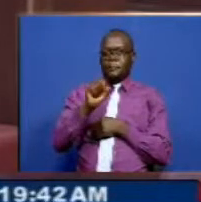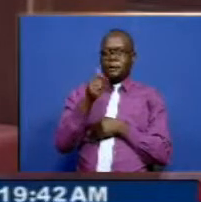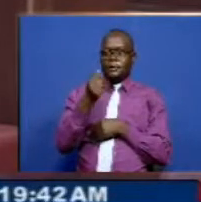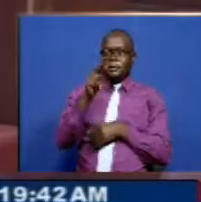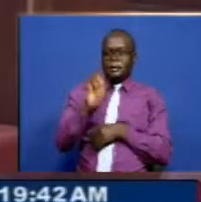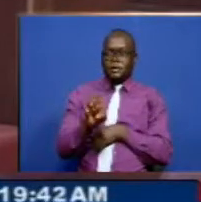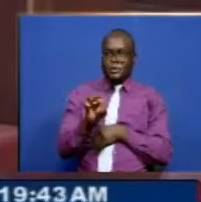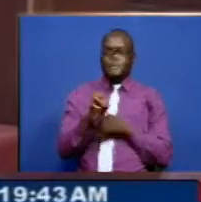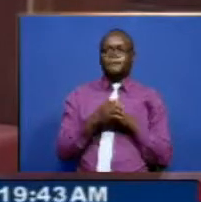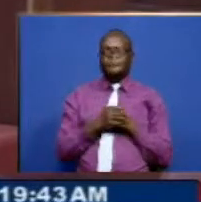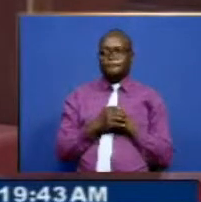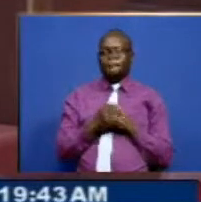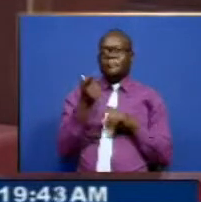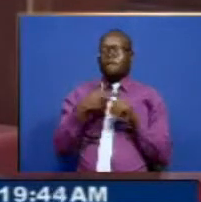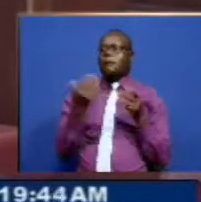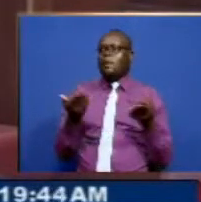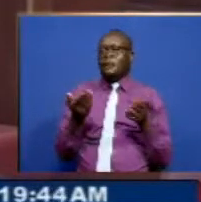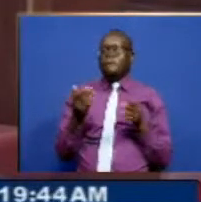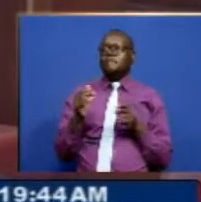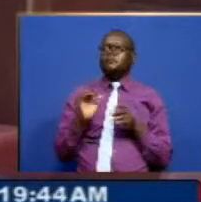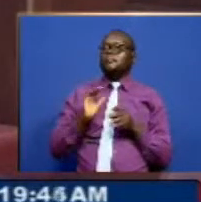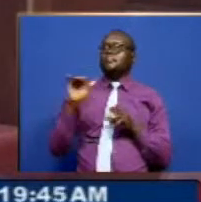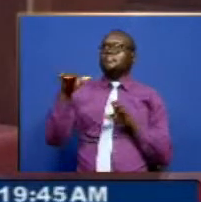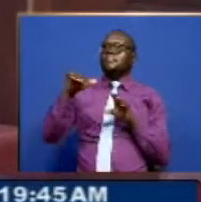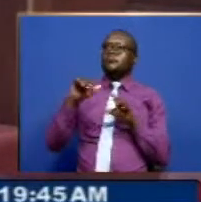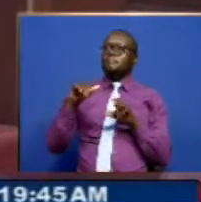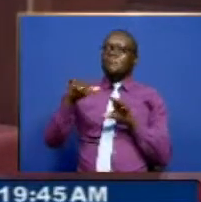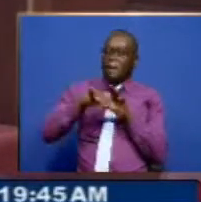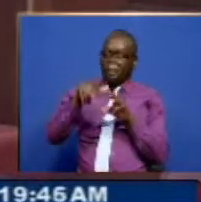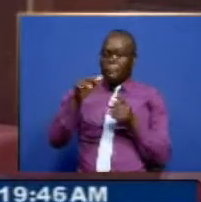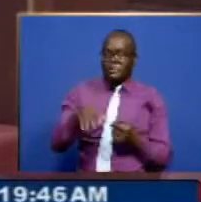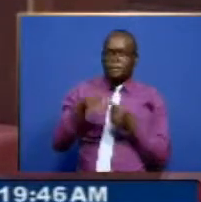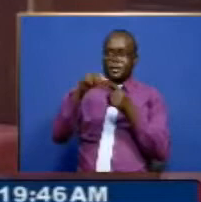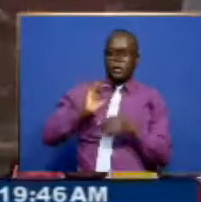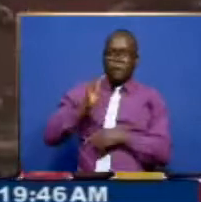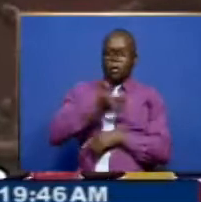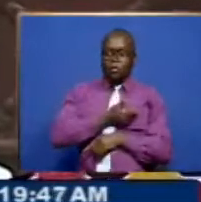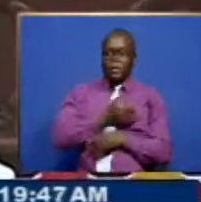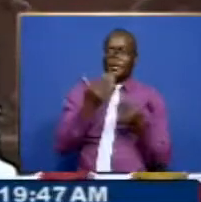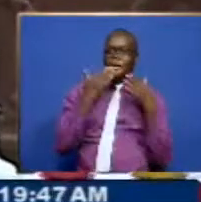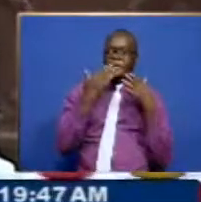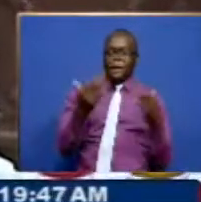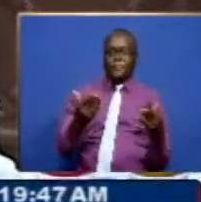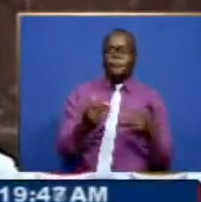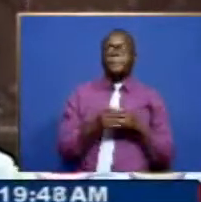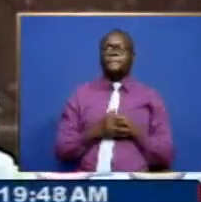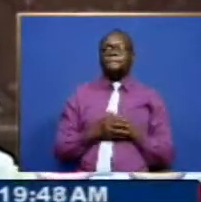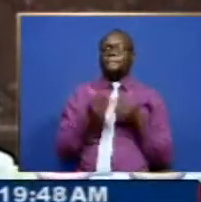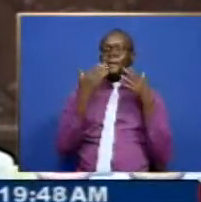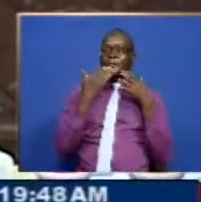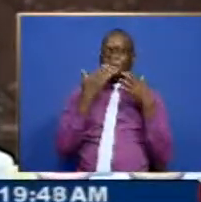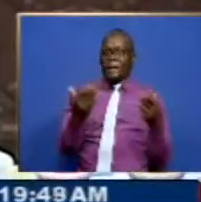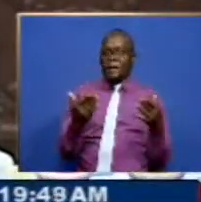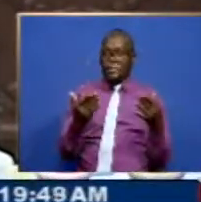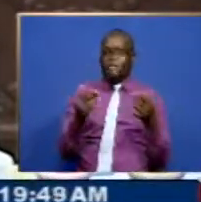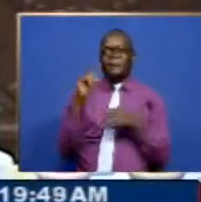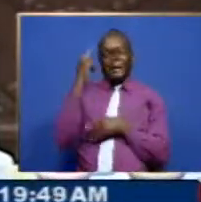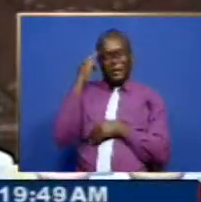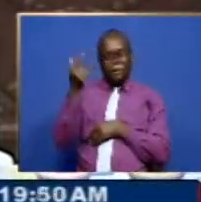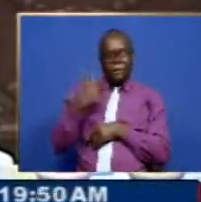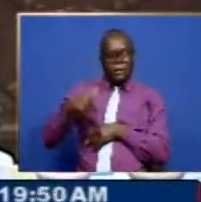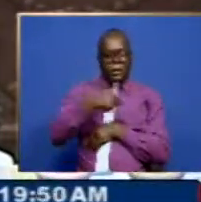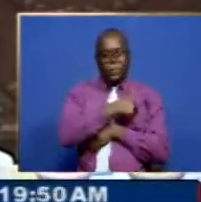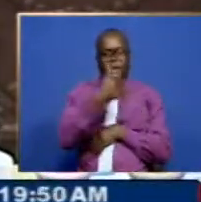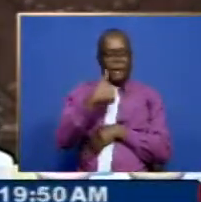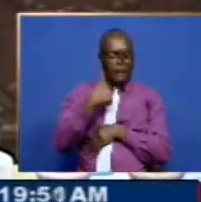Senator from Kilifi County and also a member of this special committee. Thank you. Thank you. I think we